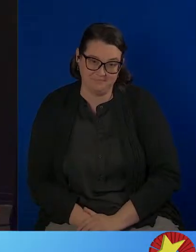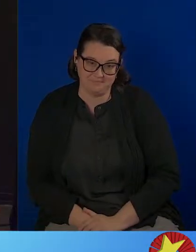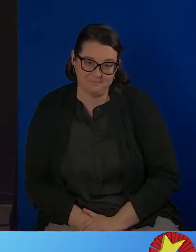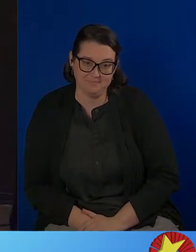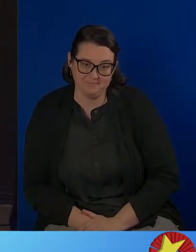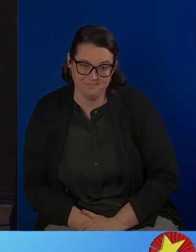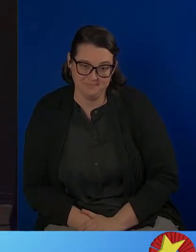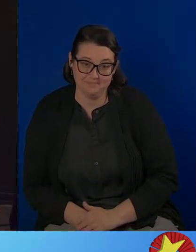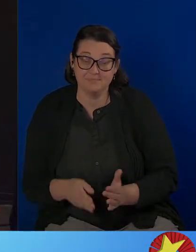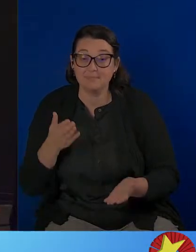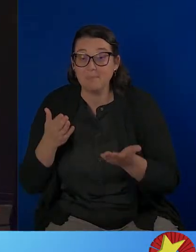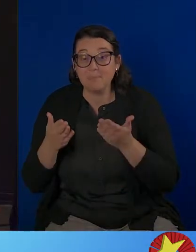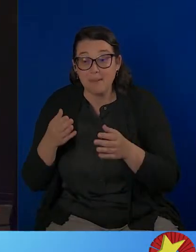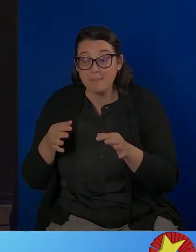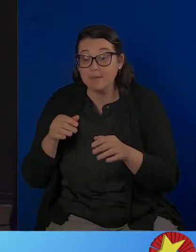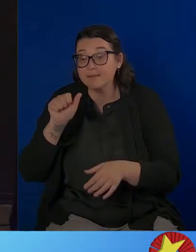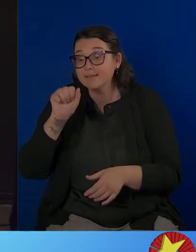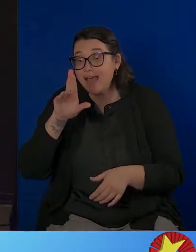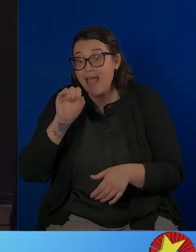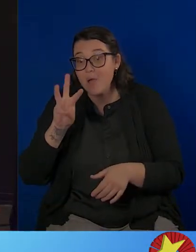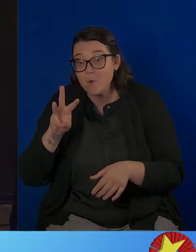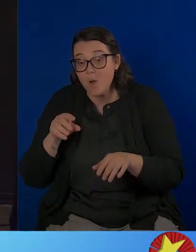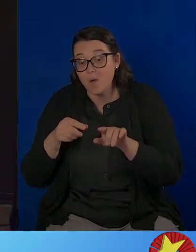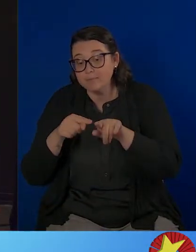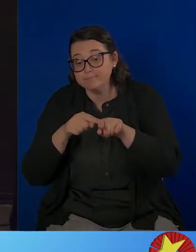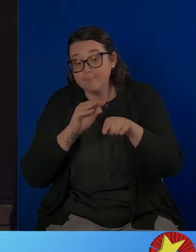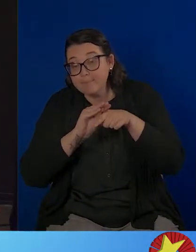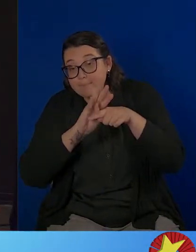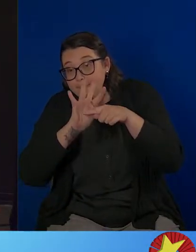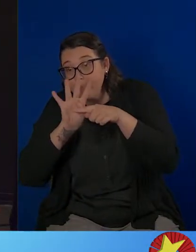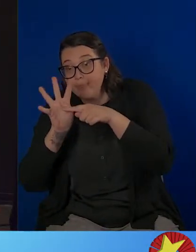Or the feathers along the arrow.